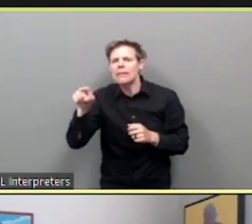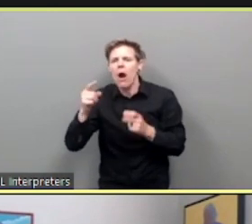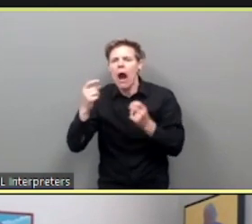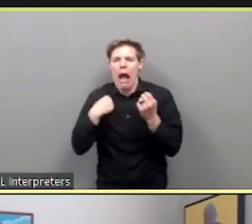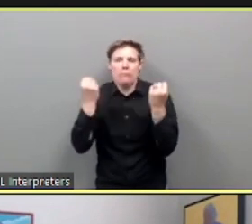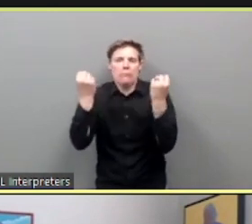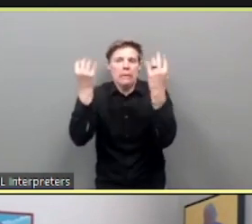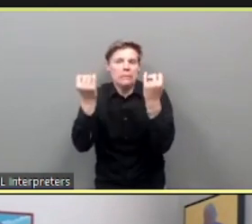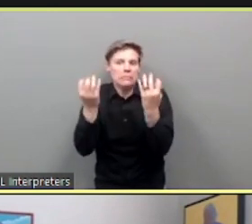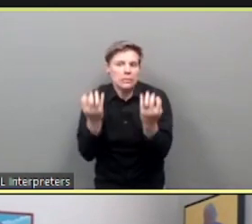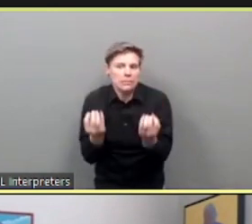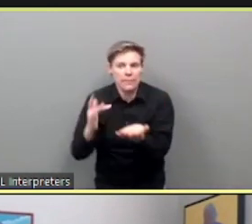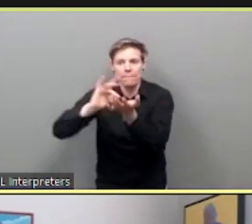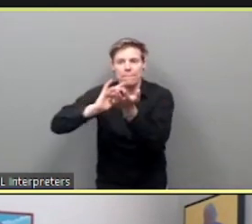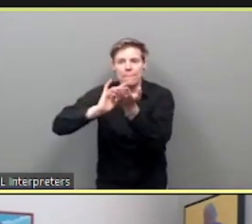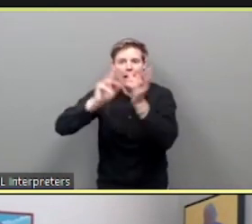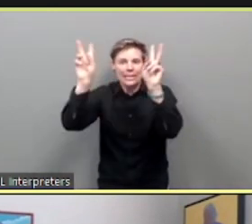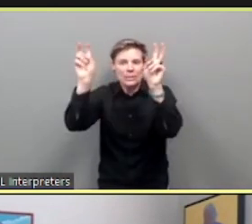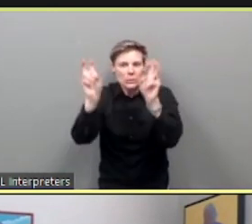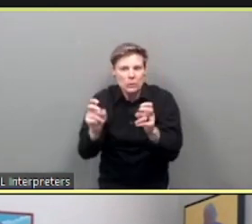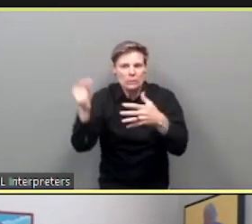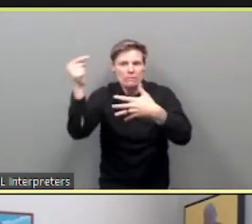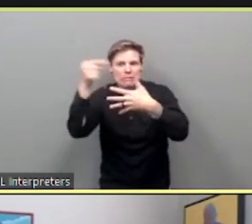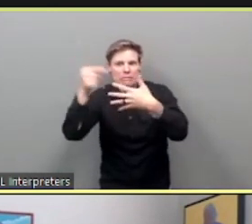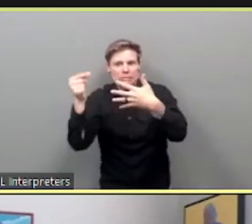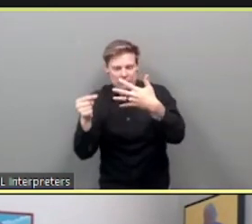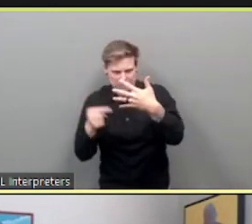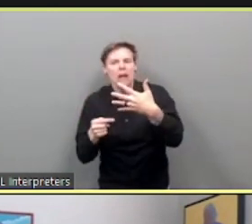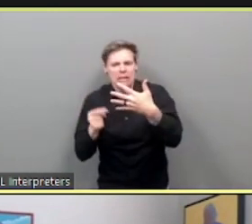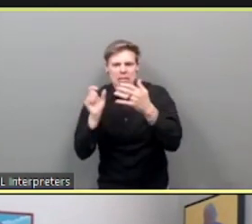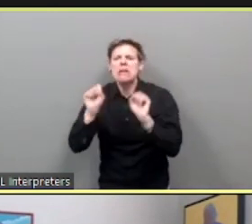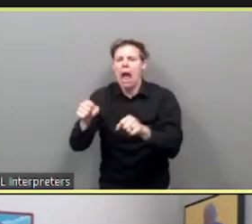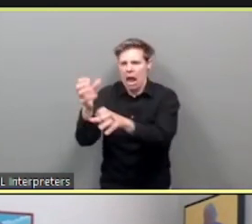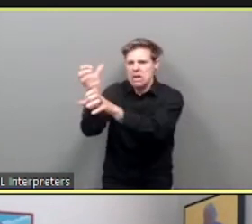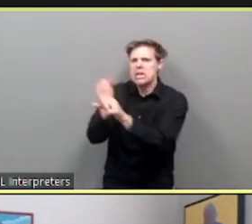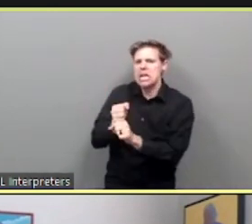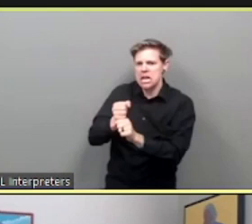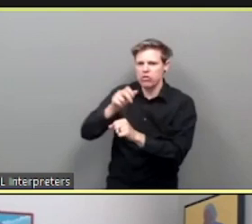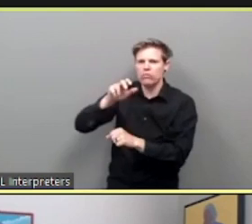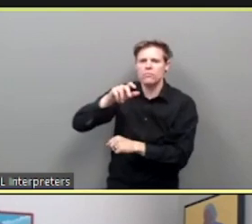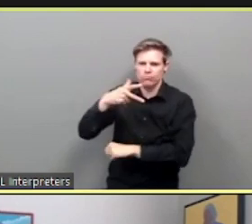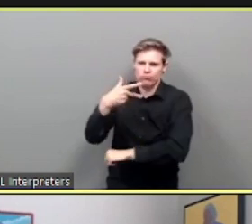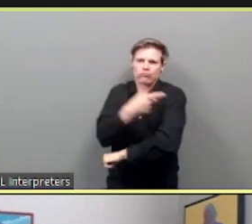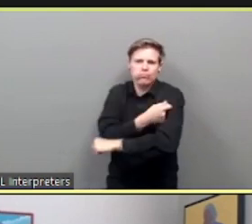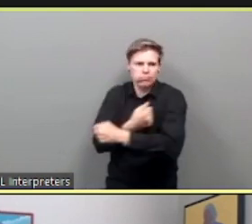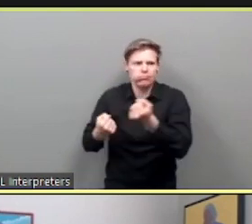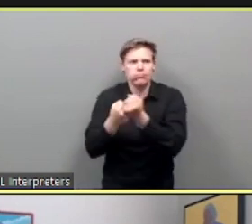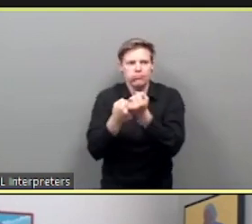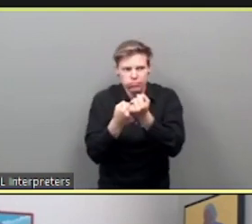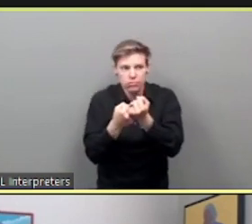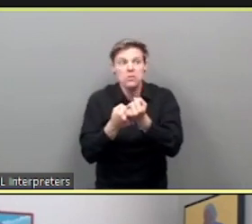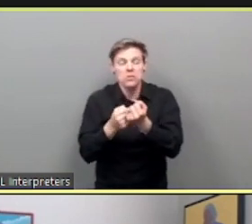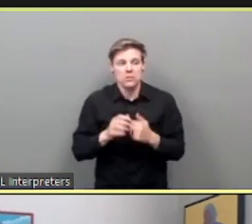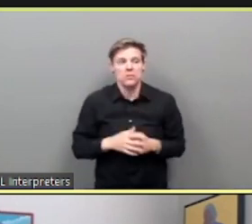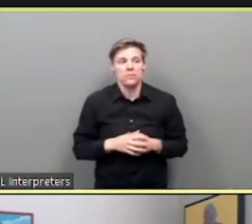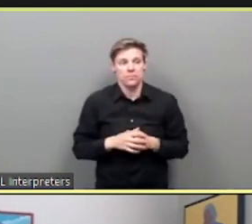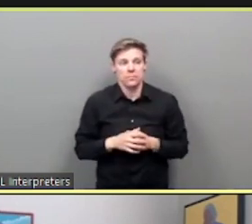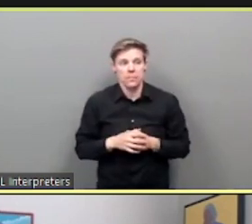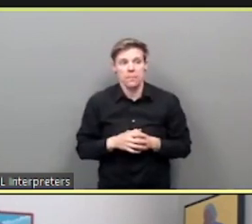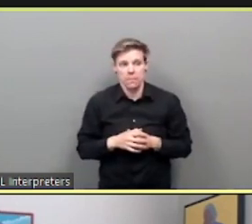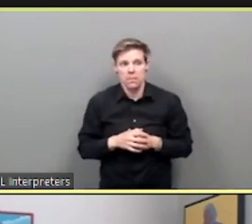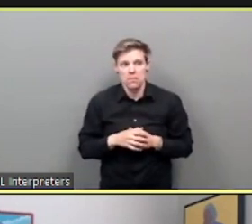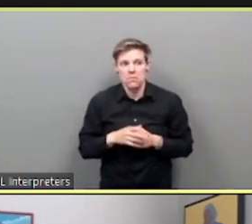who should get the vaccine. And then they had another group that those who can get the vaccine, and we'll talk a little bit more about that,